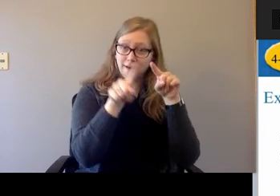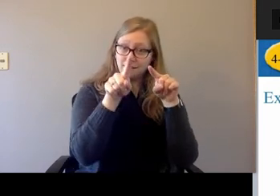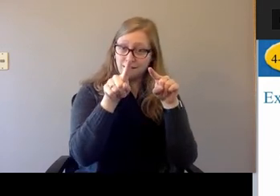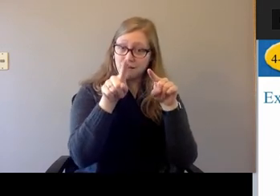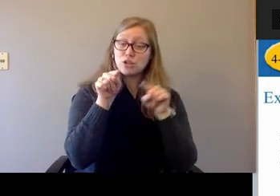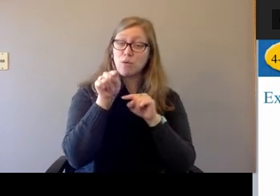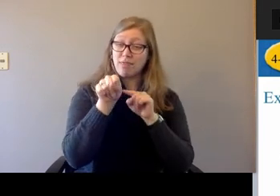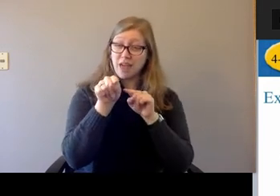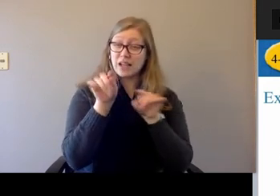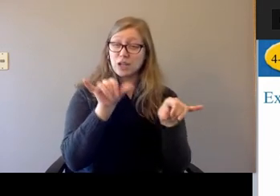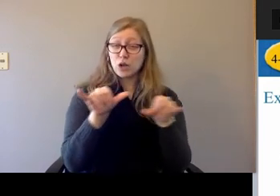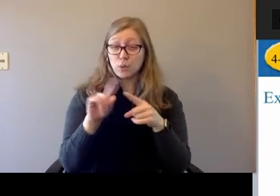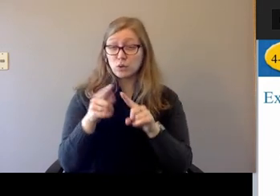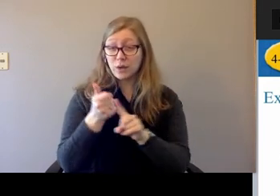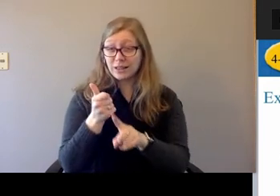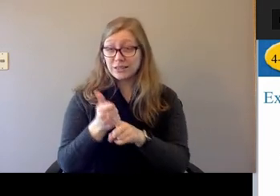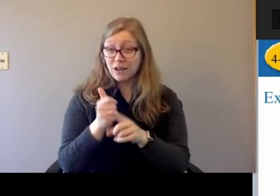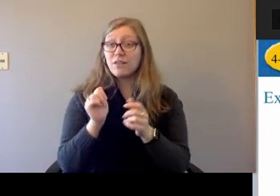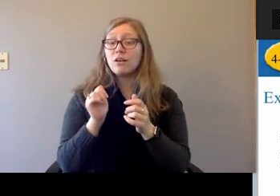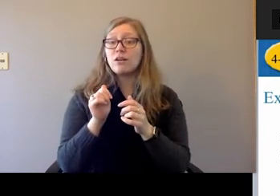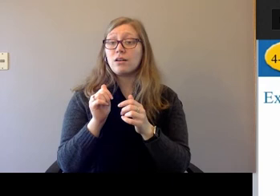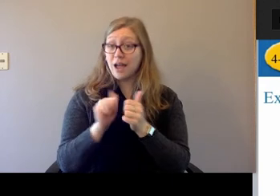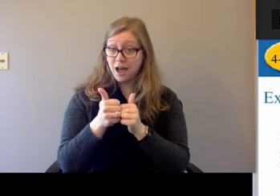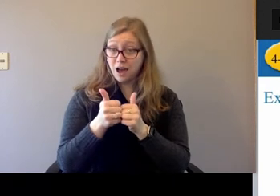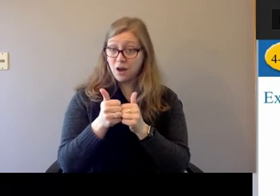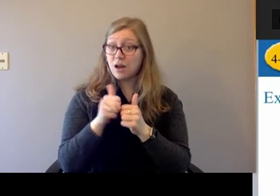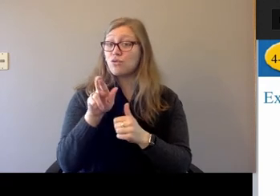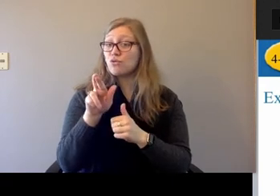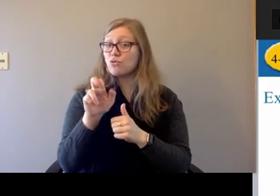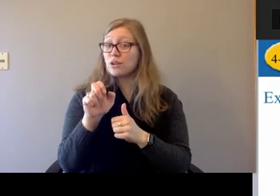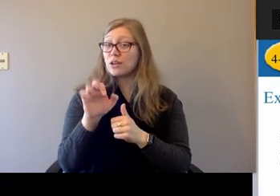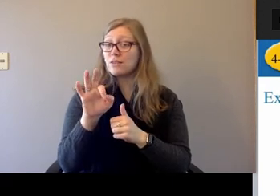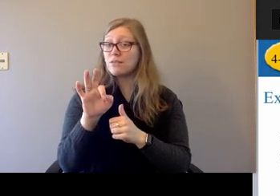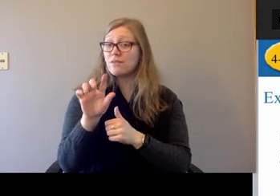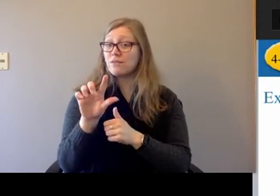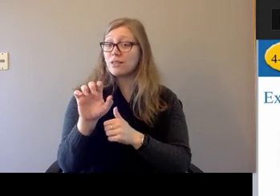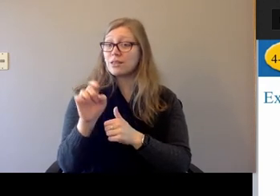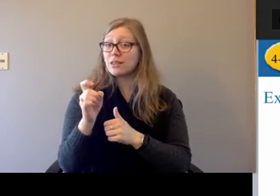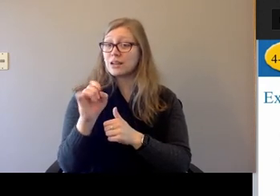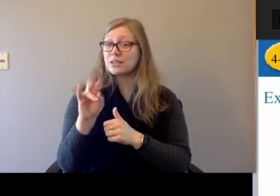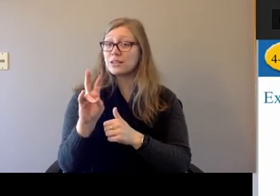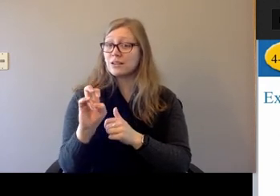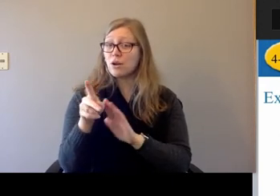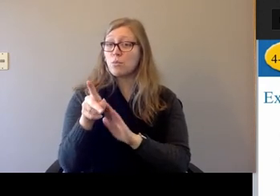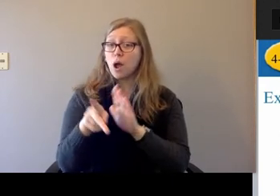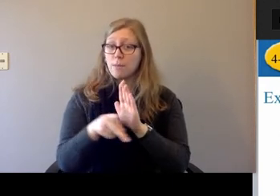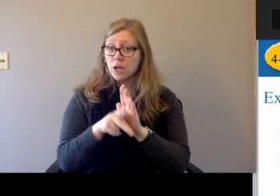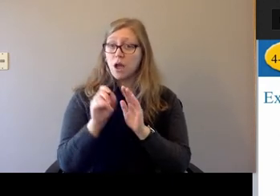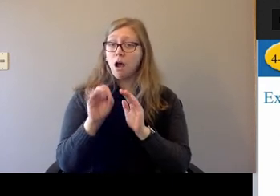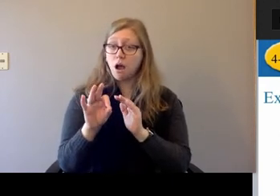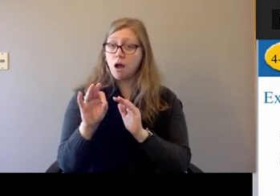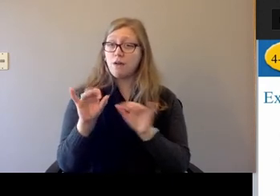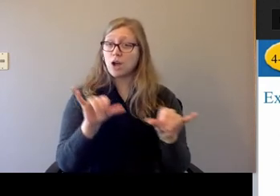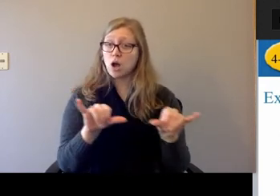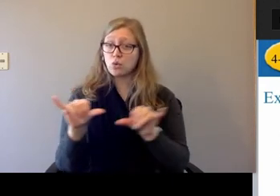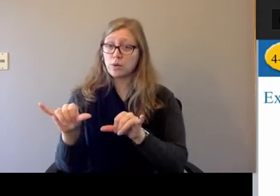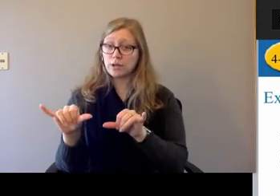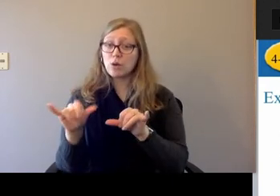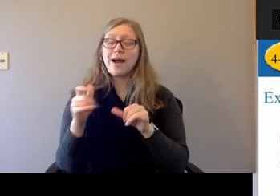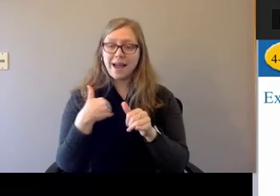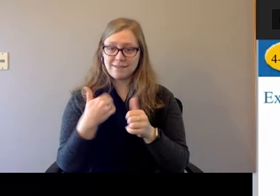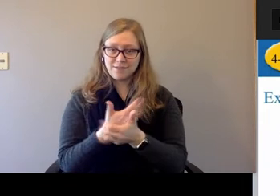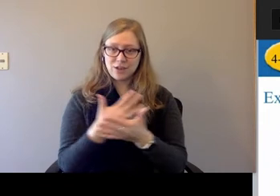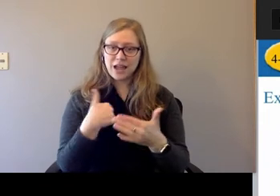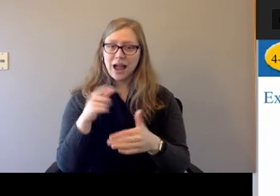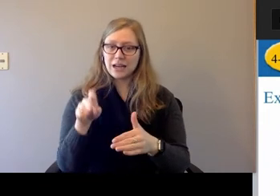congruent to itself by the reflexive property of congruence. And so I have the requirements that I need. So we have a